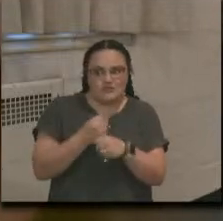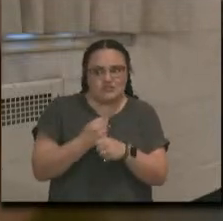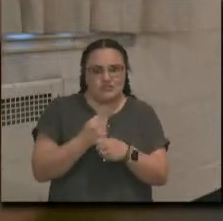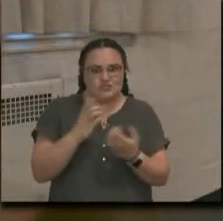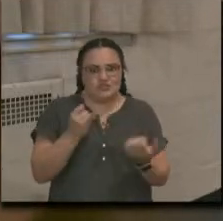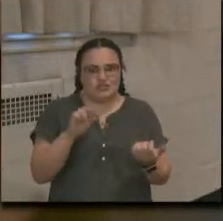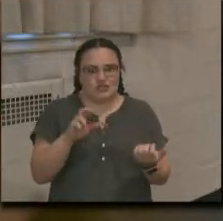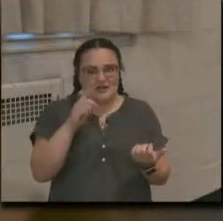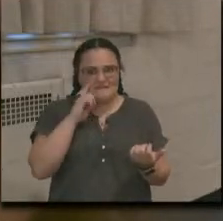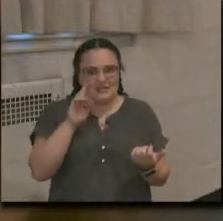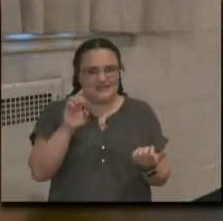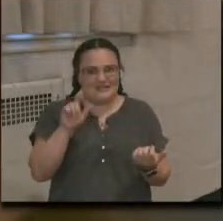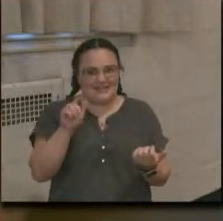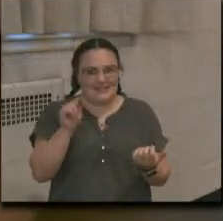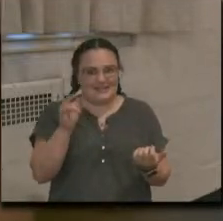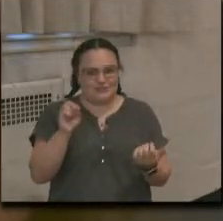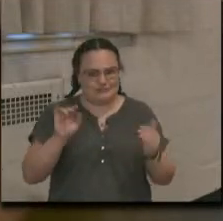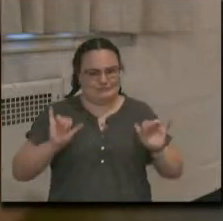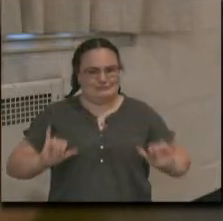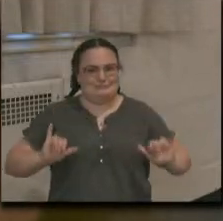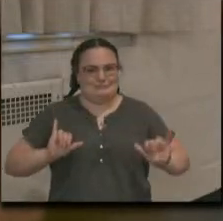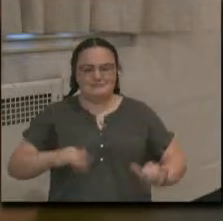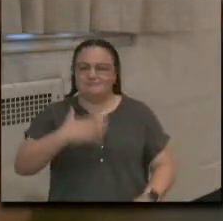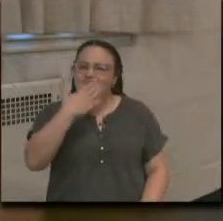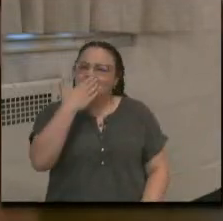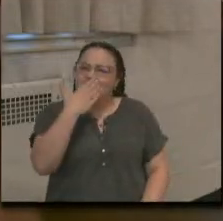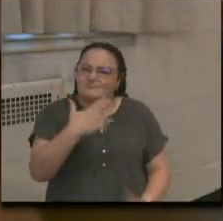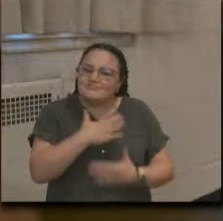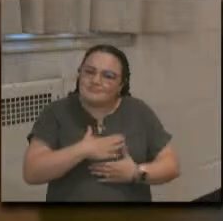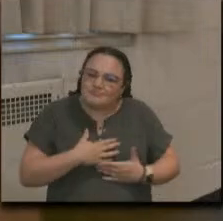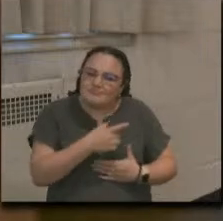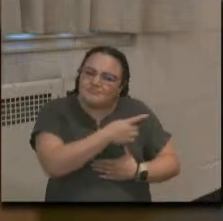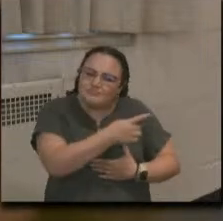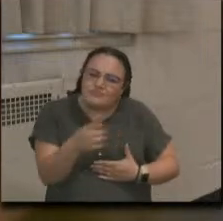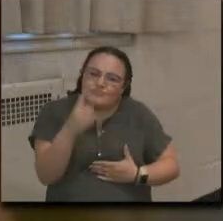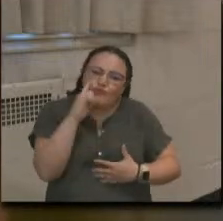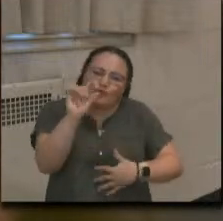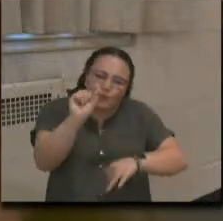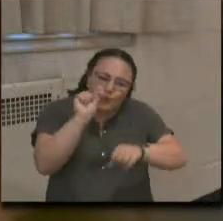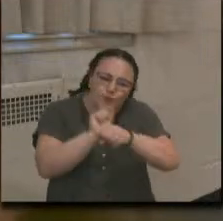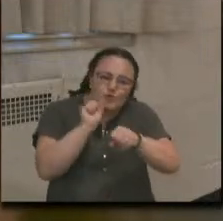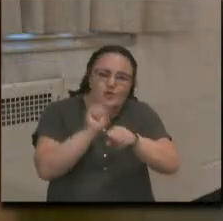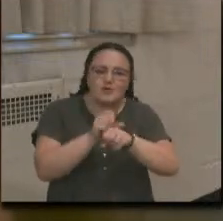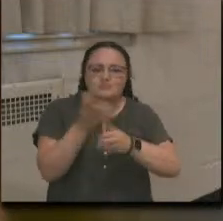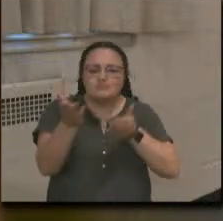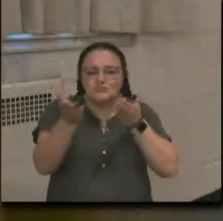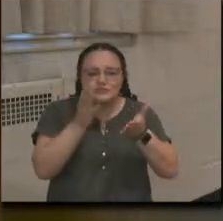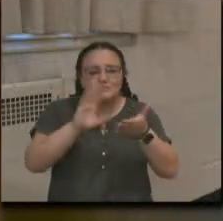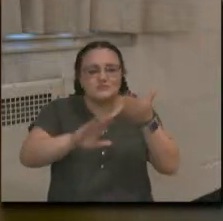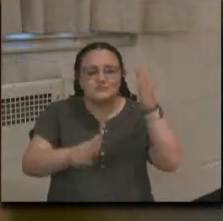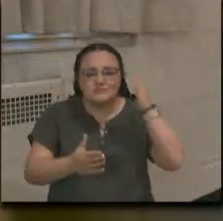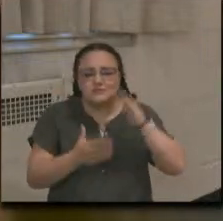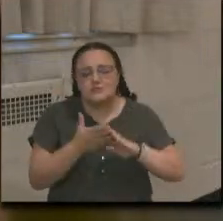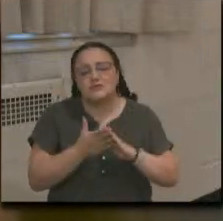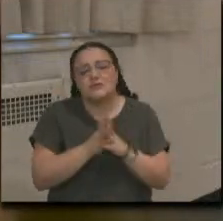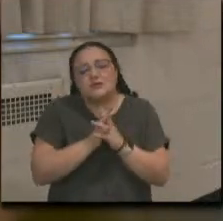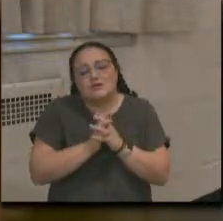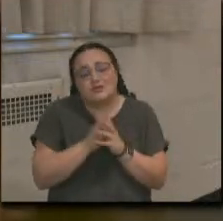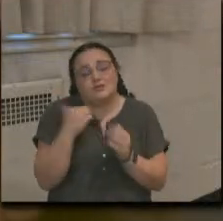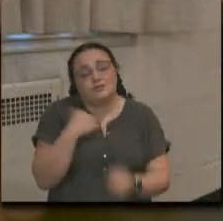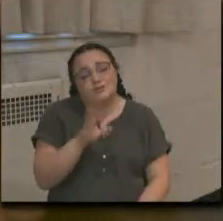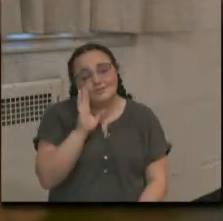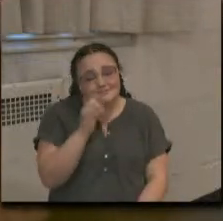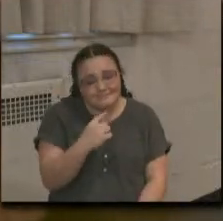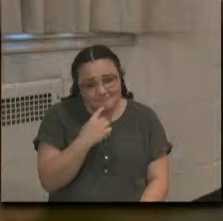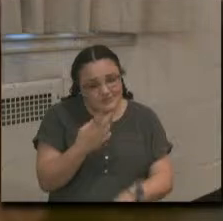the delegation. And so I just want to thank you all so much for all of your service. You will be missed, but I